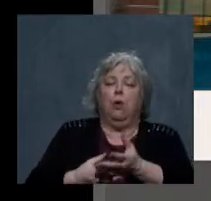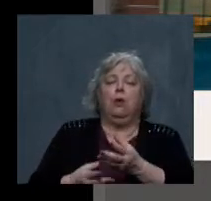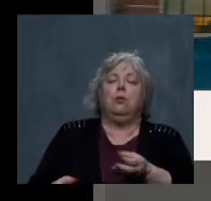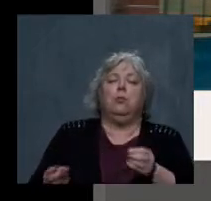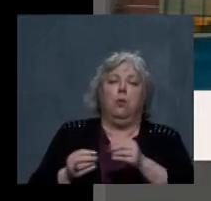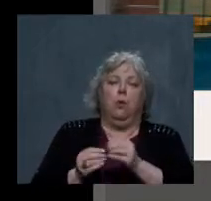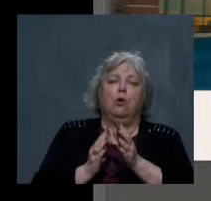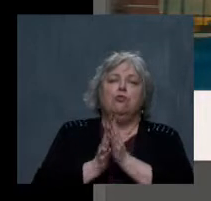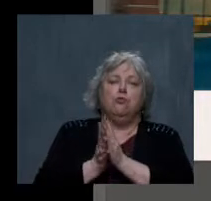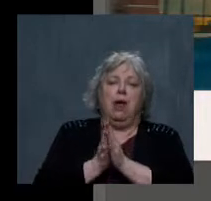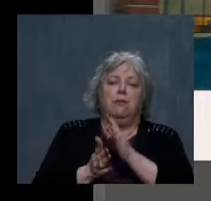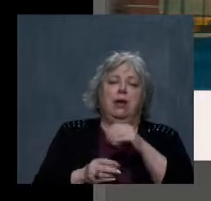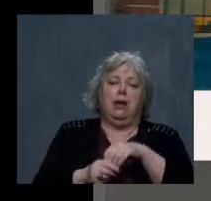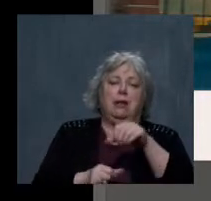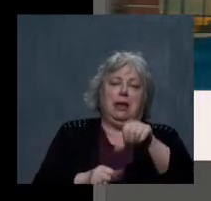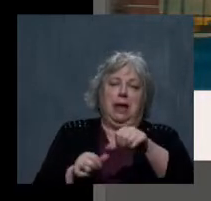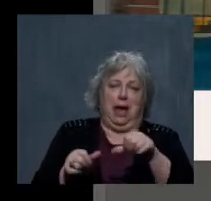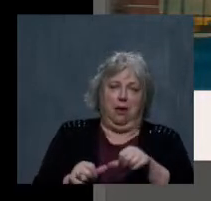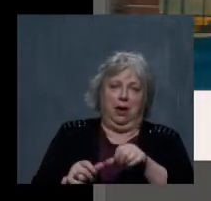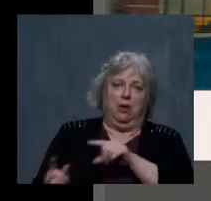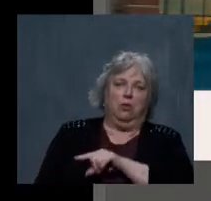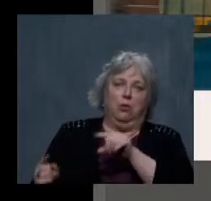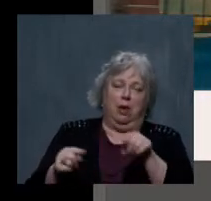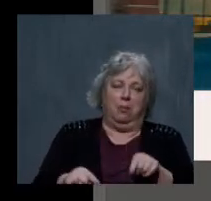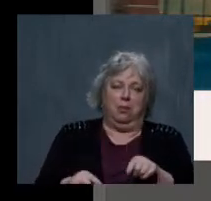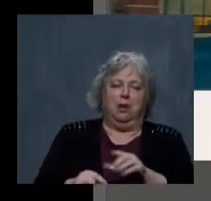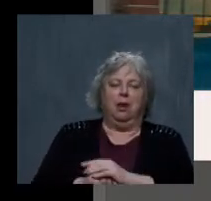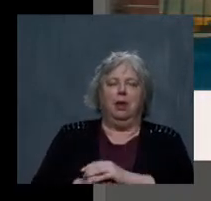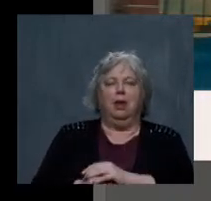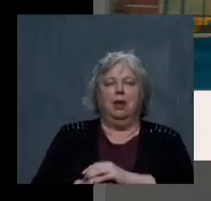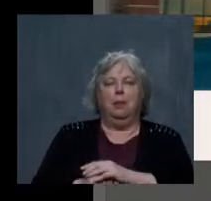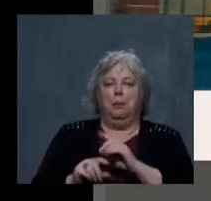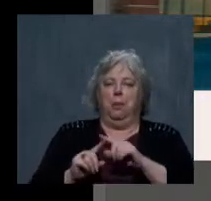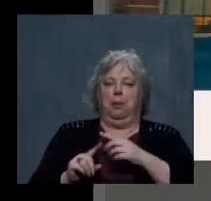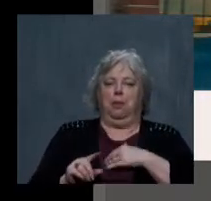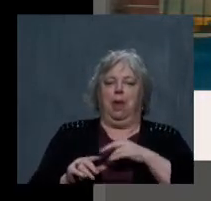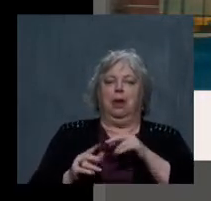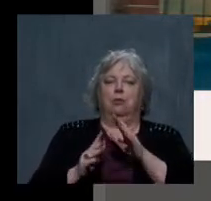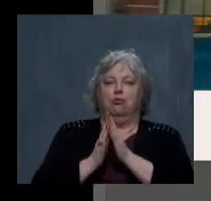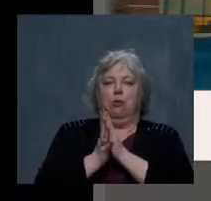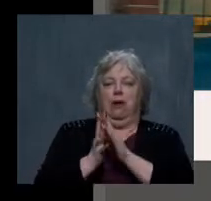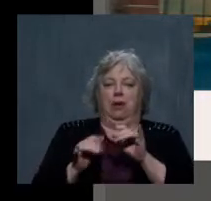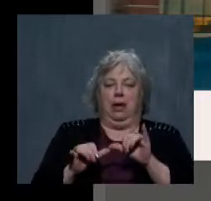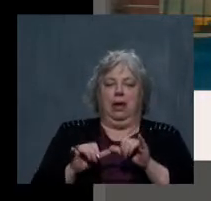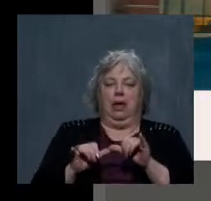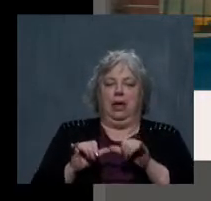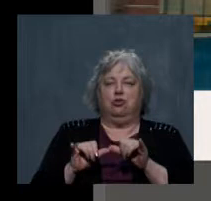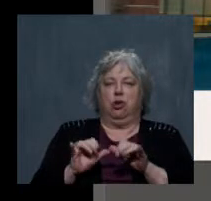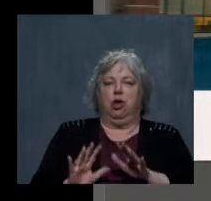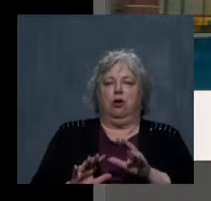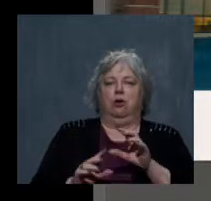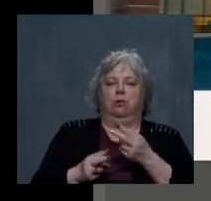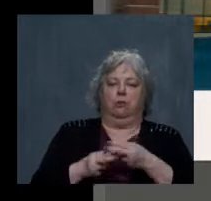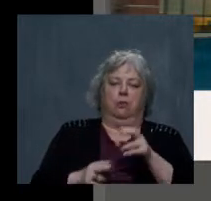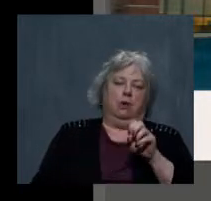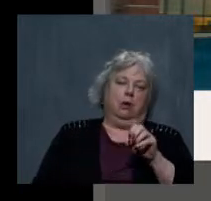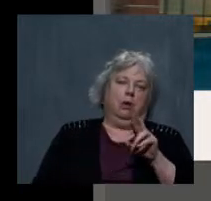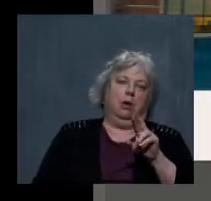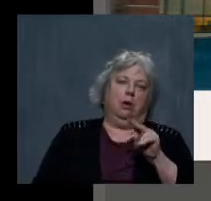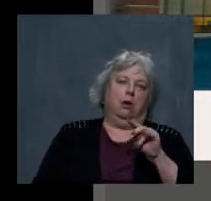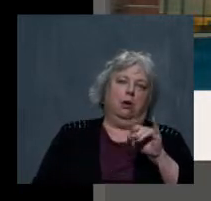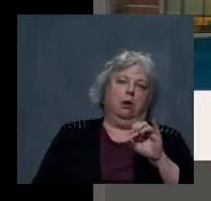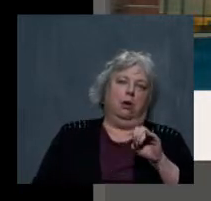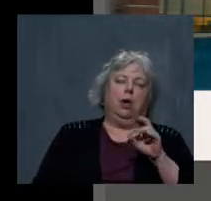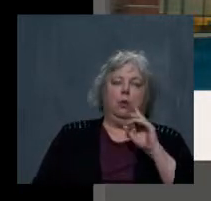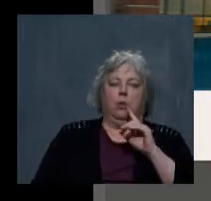understand it's going to bring some traffic, but not much. And I think my traffic engineer, Ernie, will talk about that in a minute. But